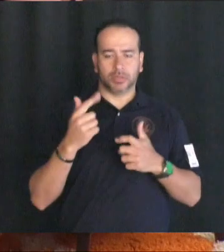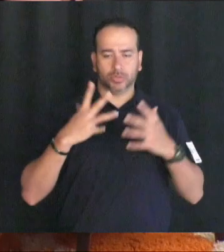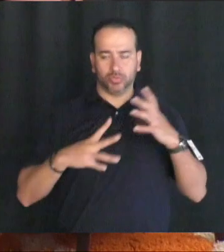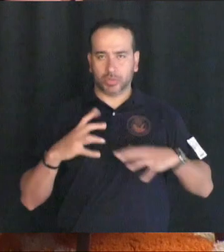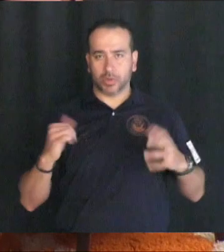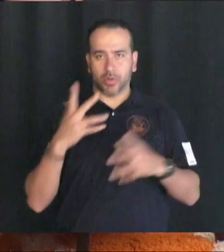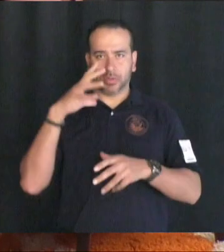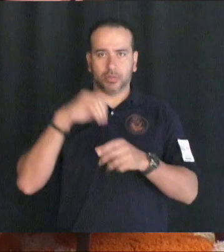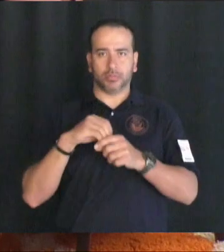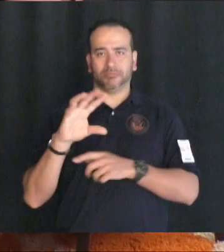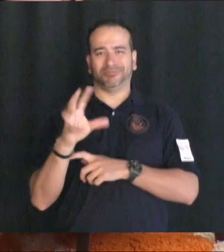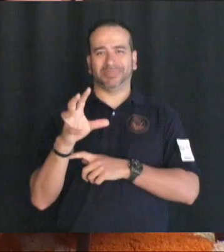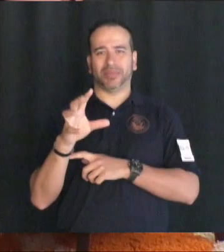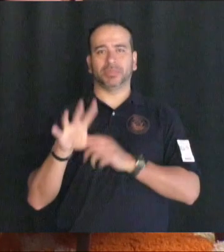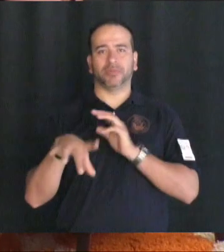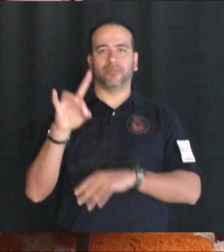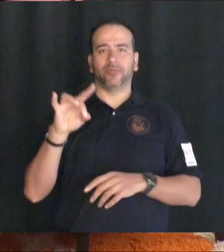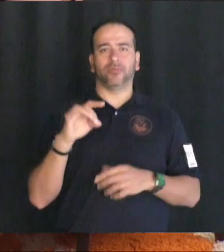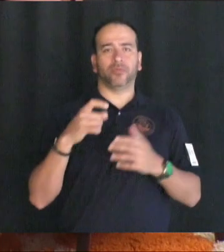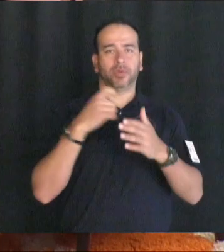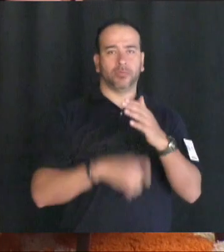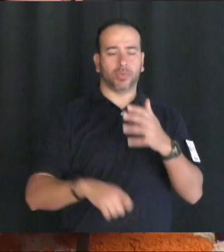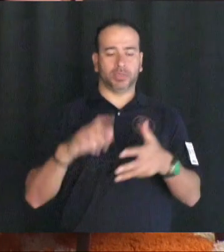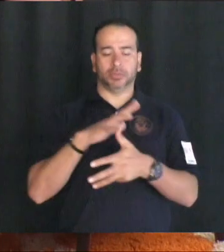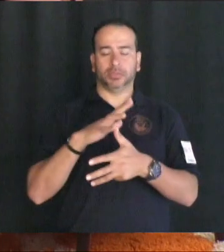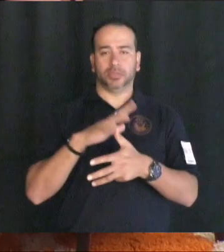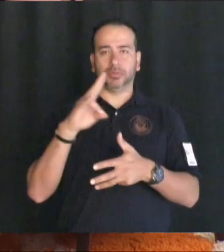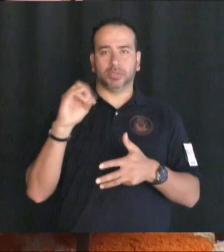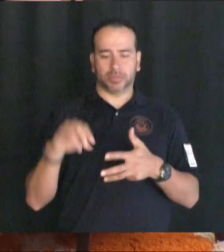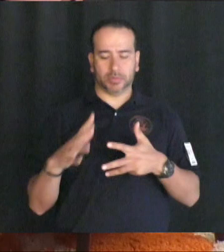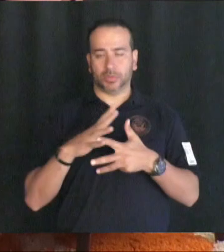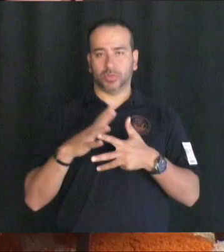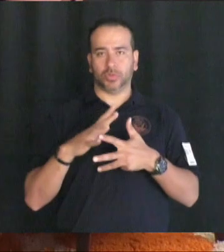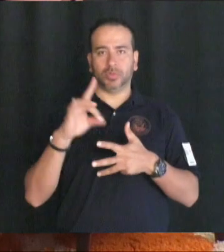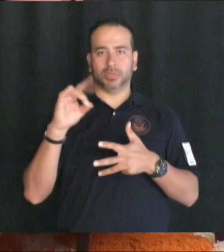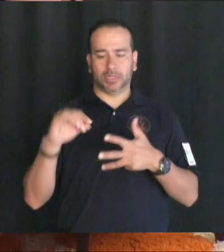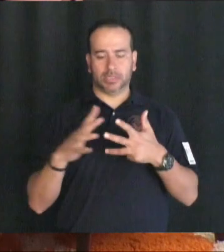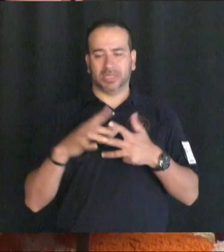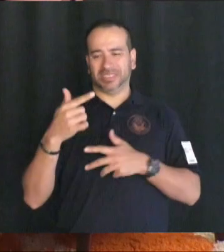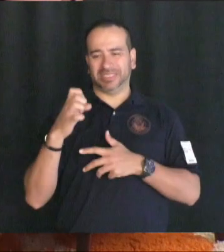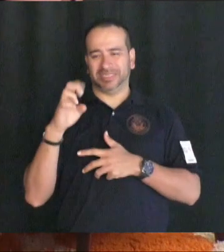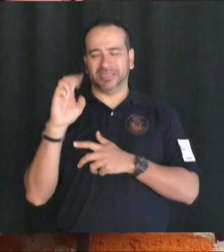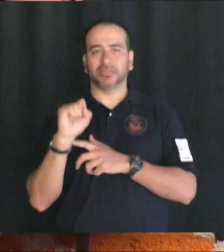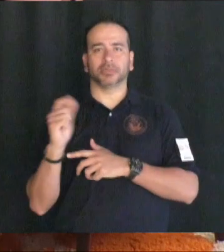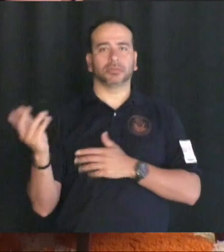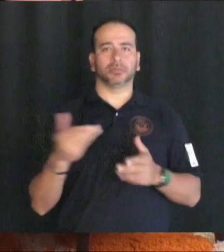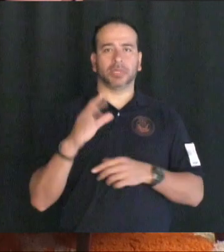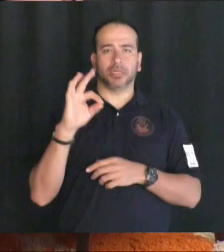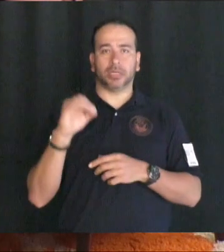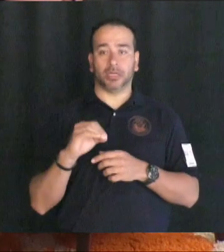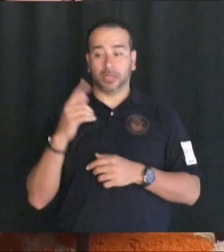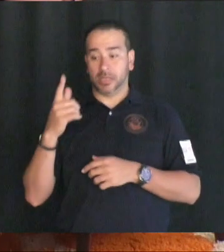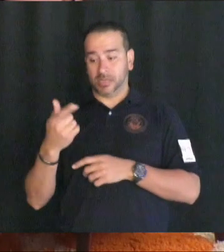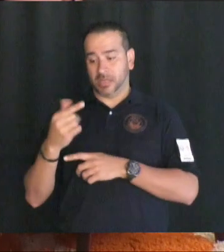Canvas. Prices are seniors, $70, juniors, $80, and guests are $90. Guests from other schools